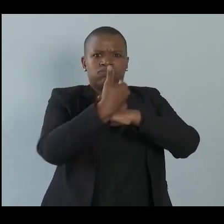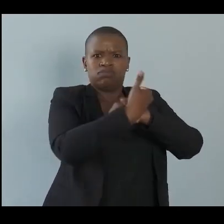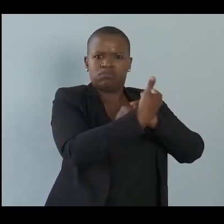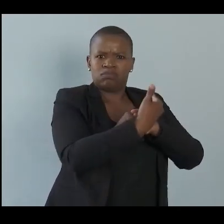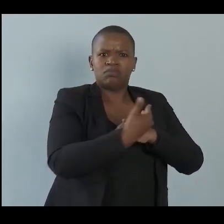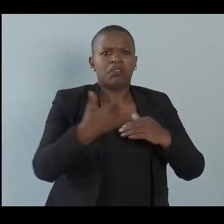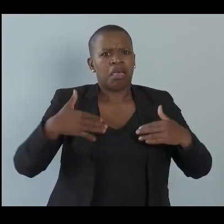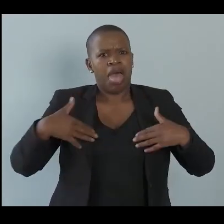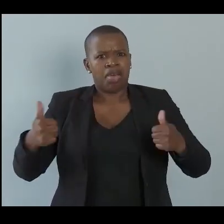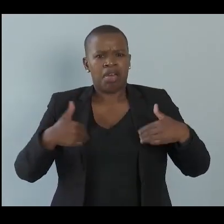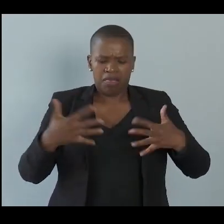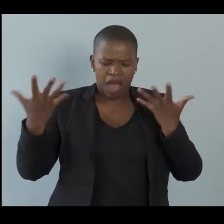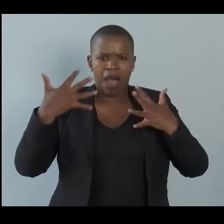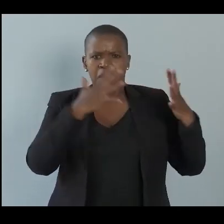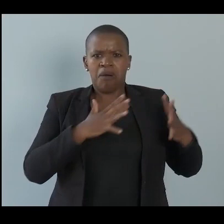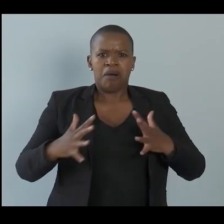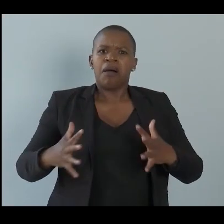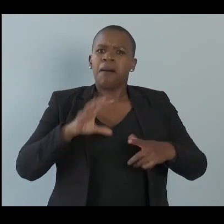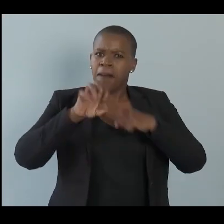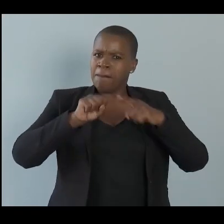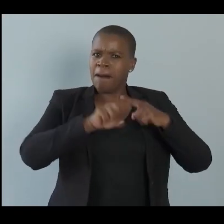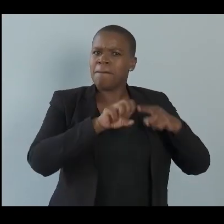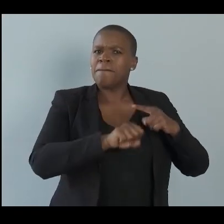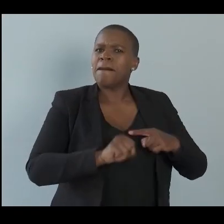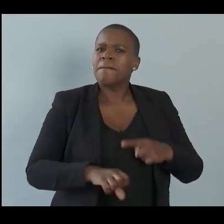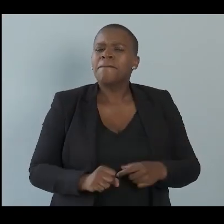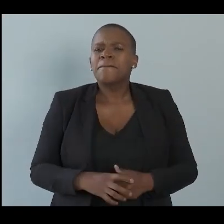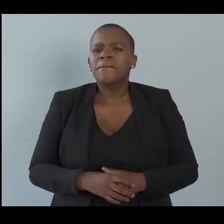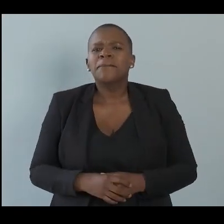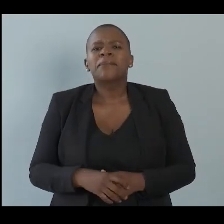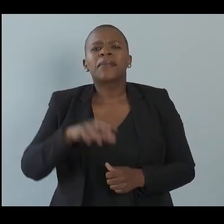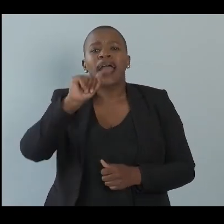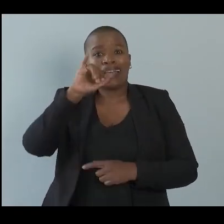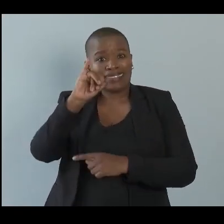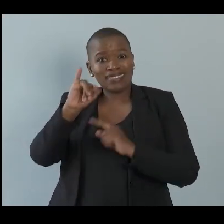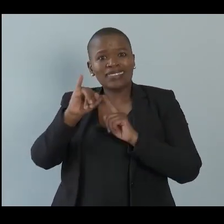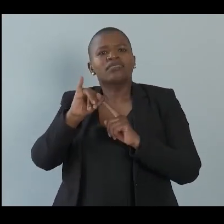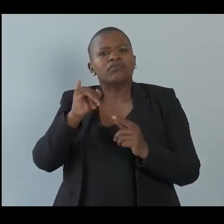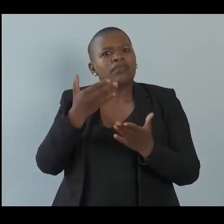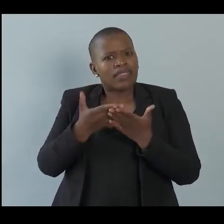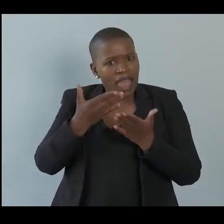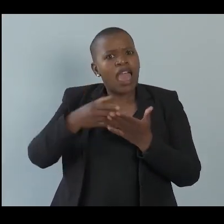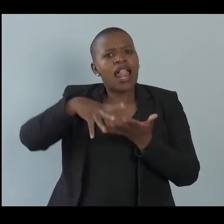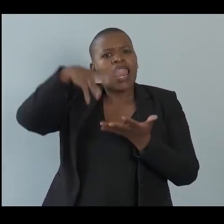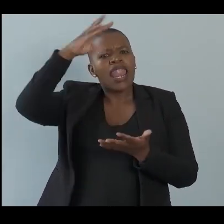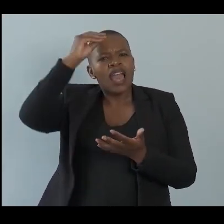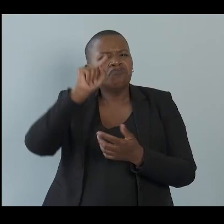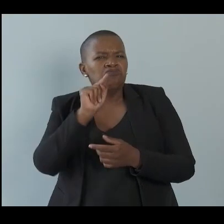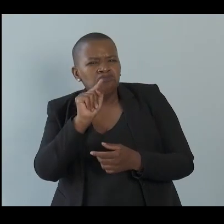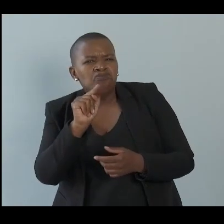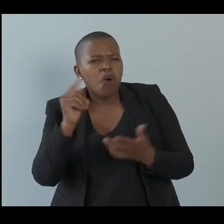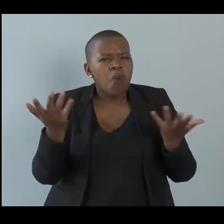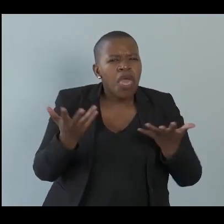transgressions. Applying our machine learning capability to our vehicle data gave rise to the first notification of loss,